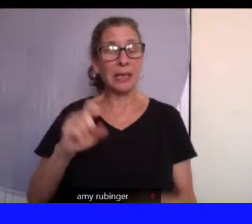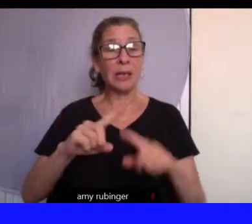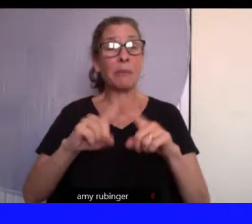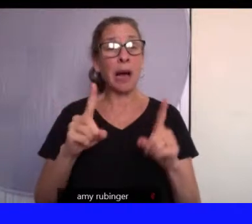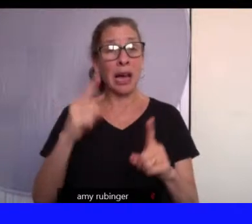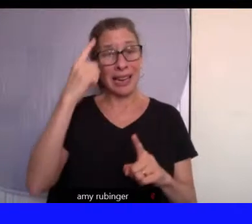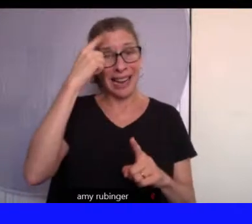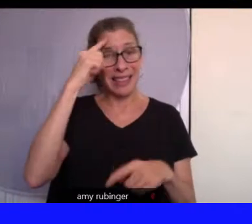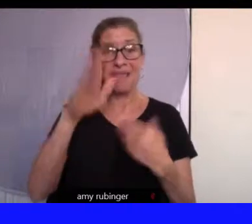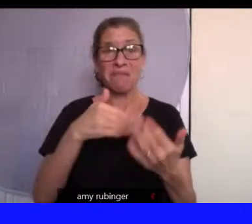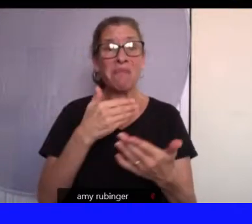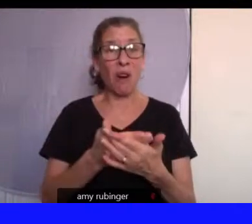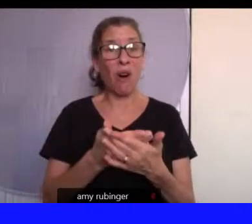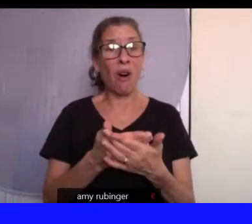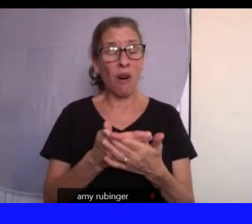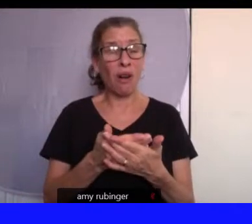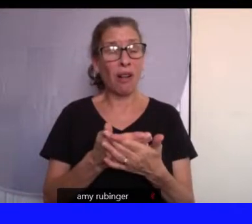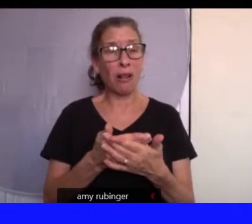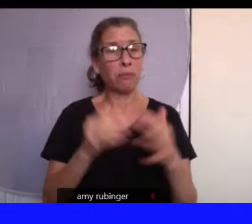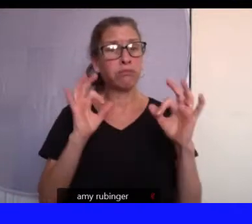was quite an accomplishment.